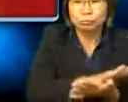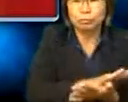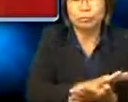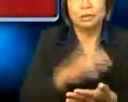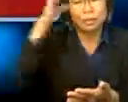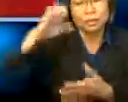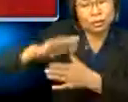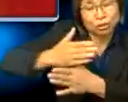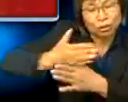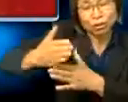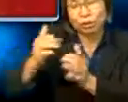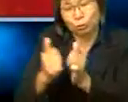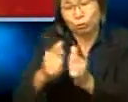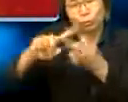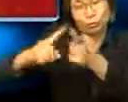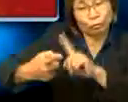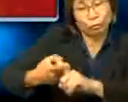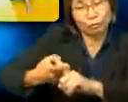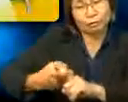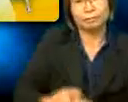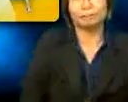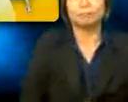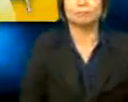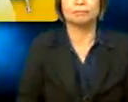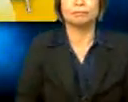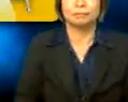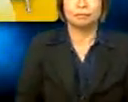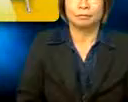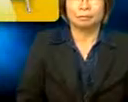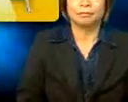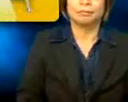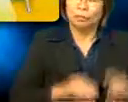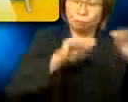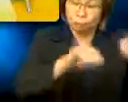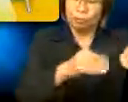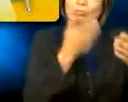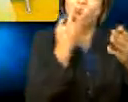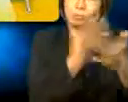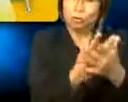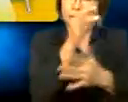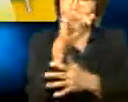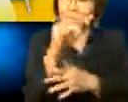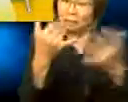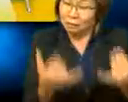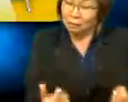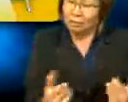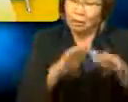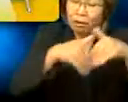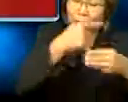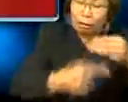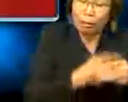shares them with friends. You have put them well, Siti. Now, how about the third